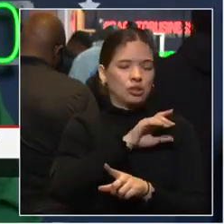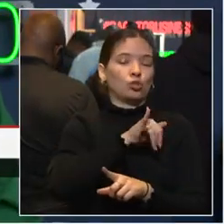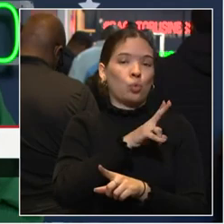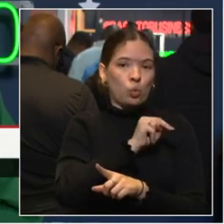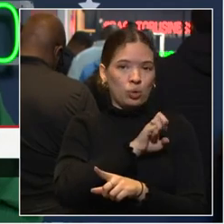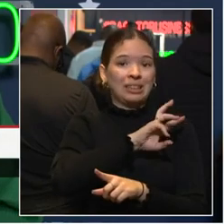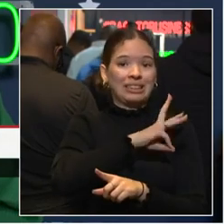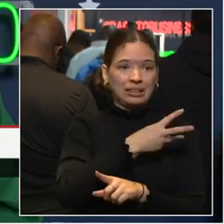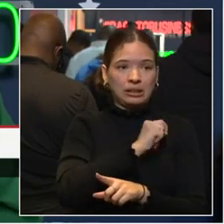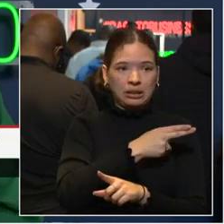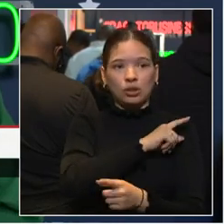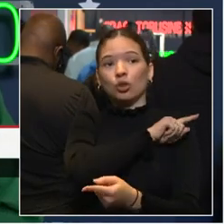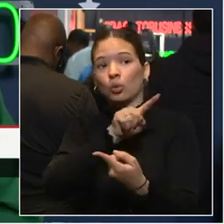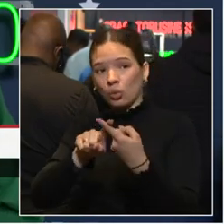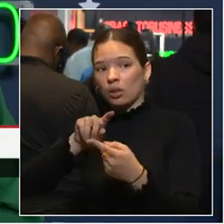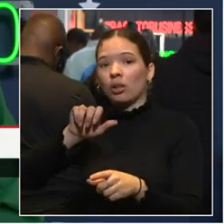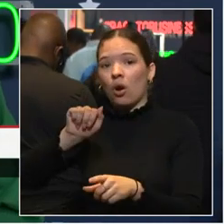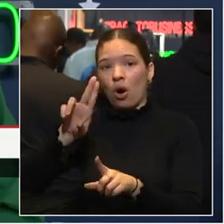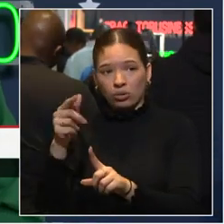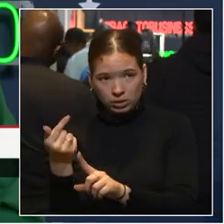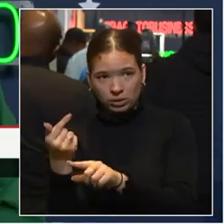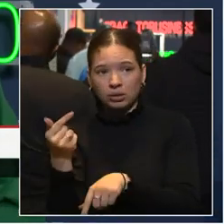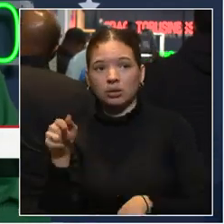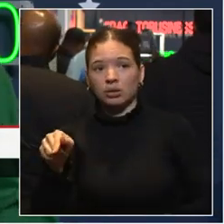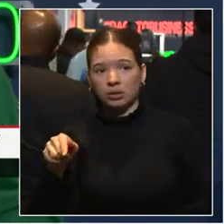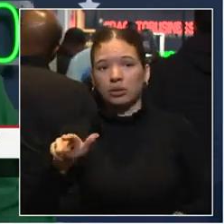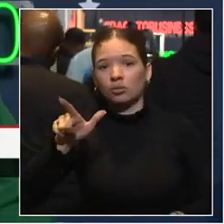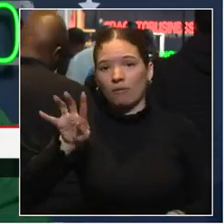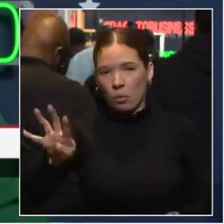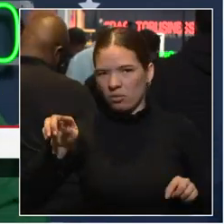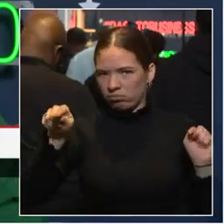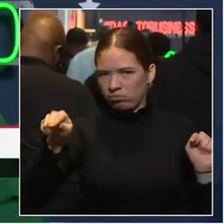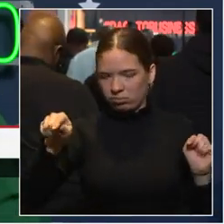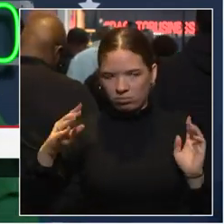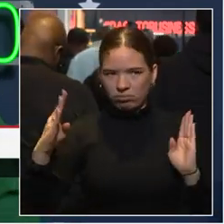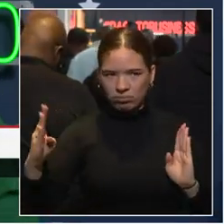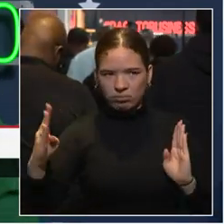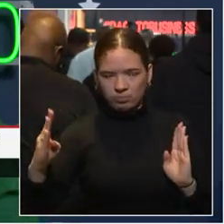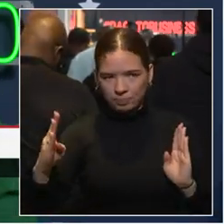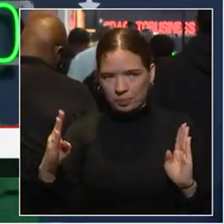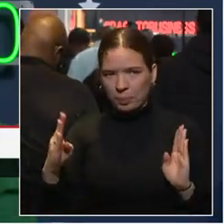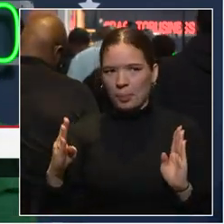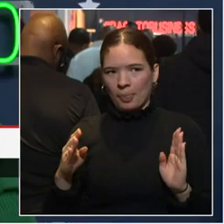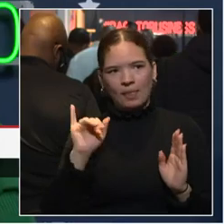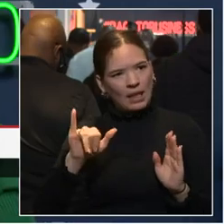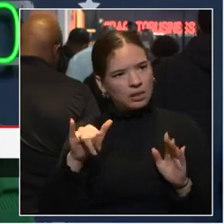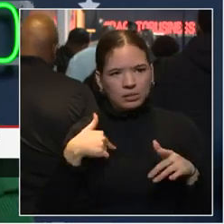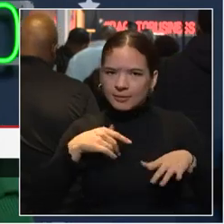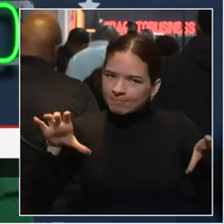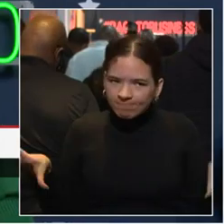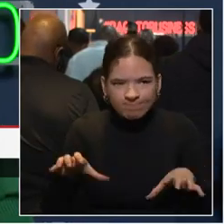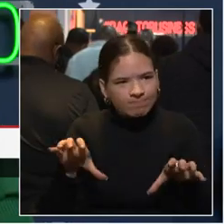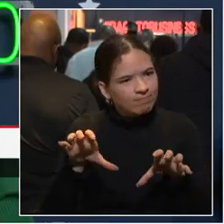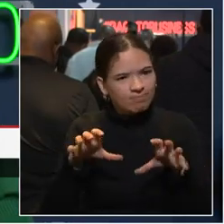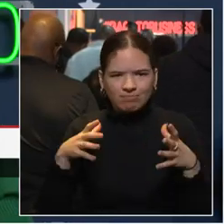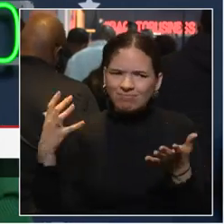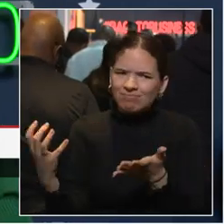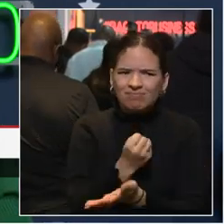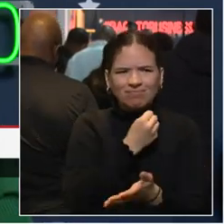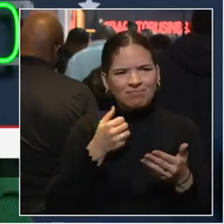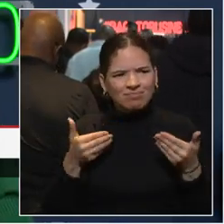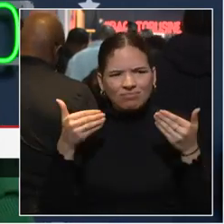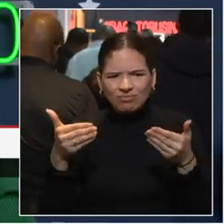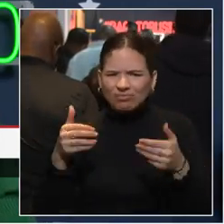do. I like to say, my favorite thing to say, like the Isley brothers said, is that we've got work to do. So let's get this work done. Let's make sure we